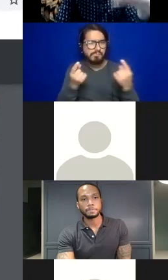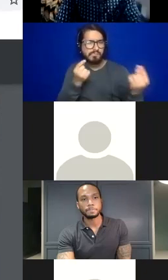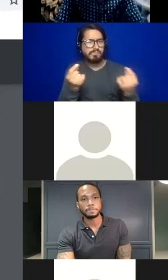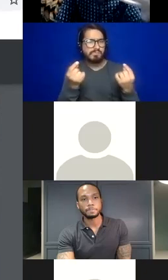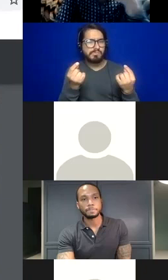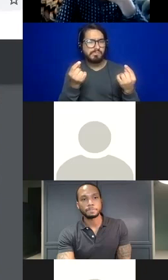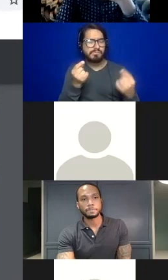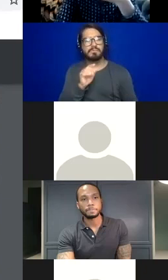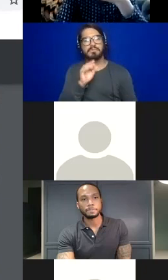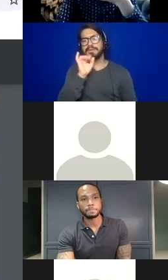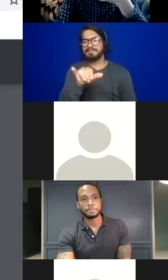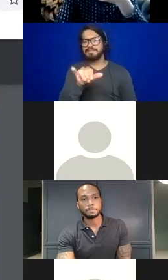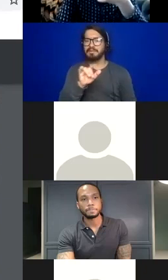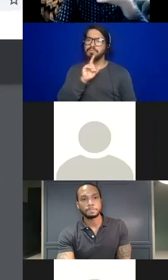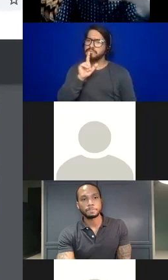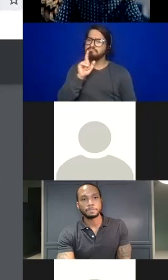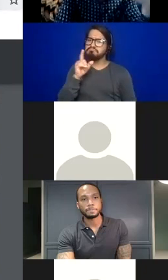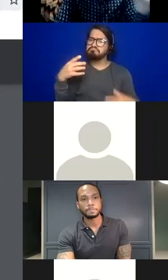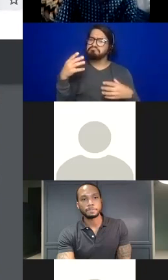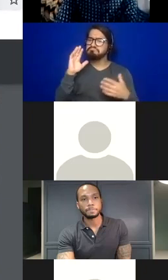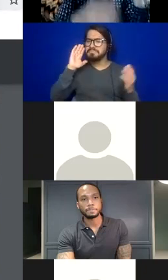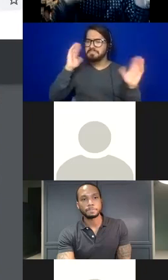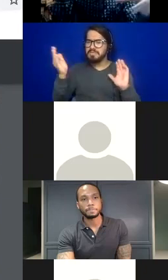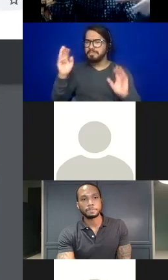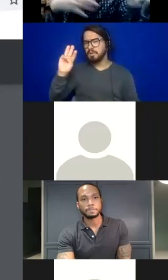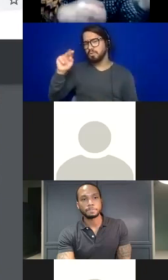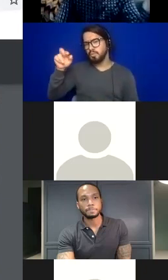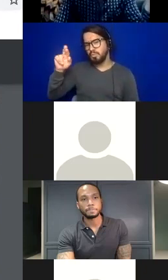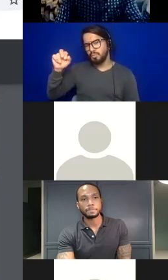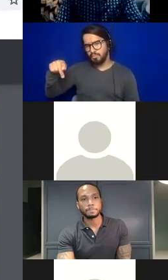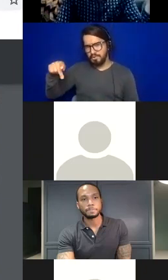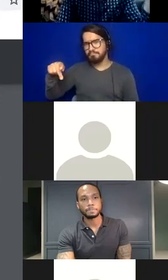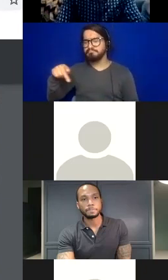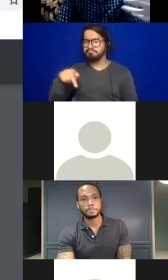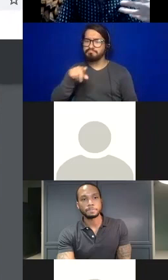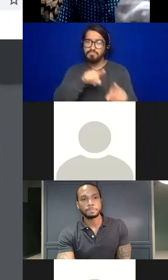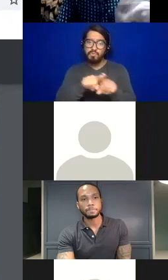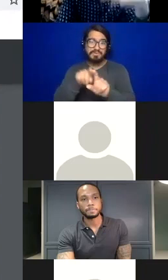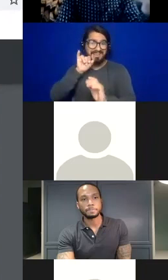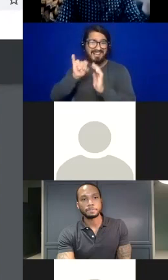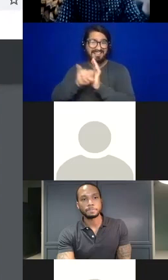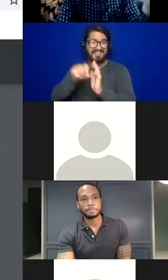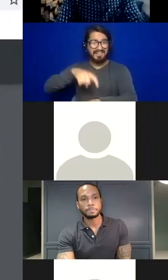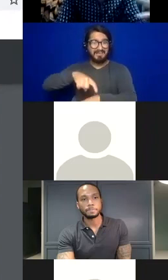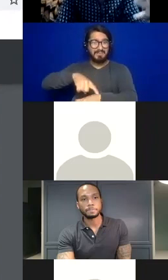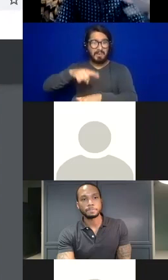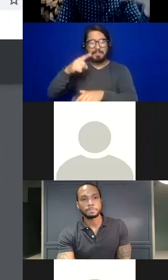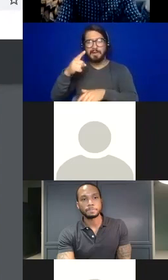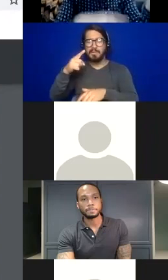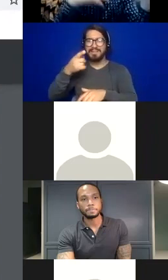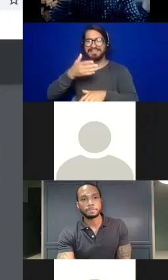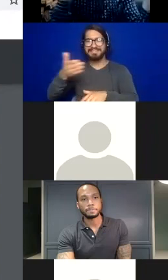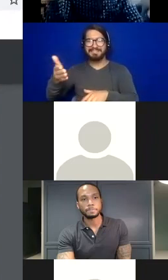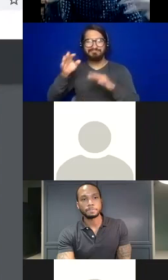And so this is pretty similar to RAP. Like, it's all about kind of identifying these moments when things are good,